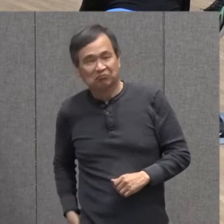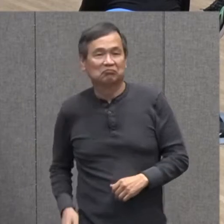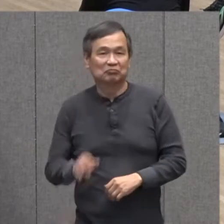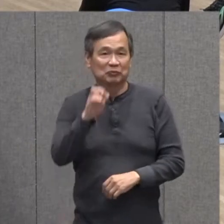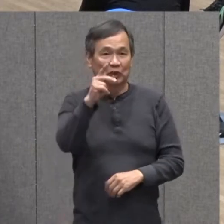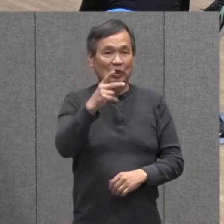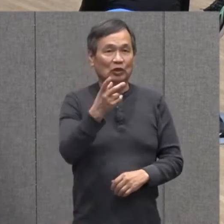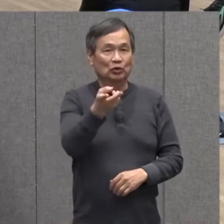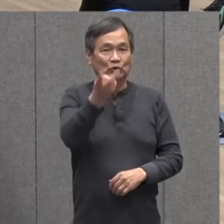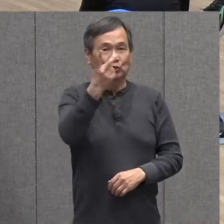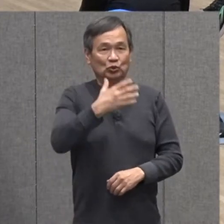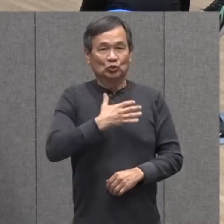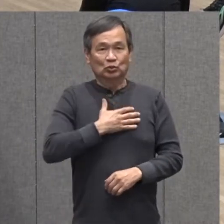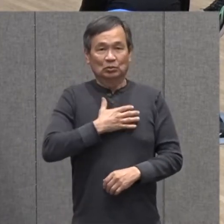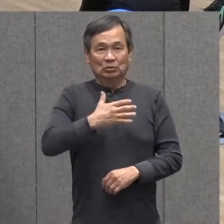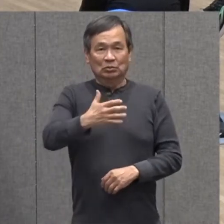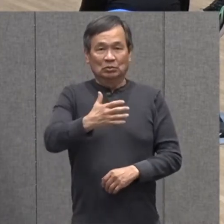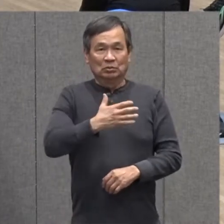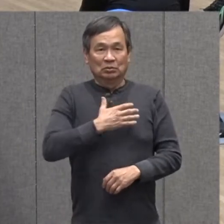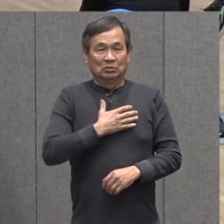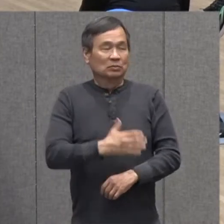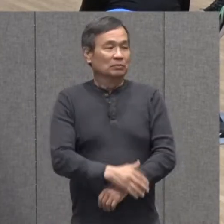breaths. 2